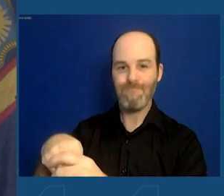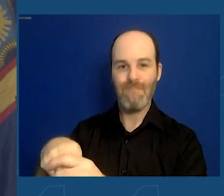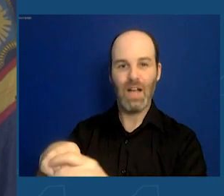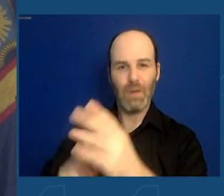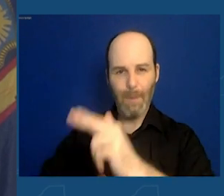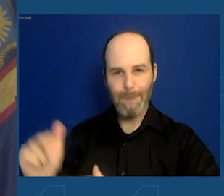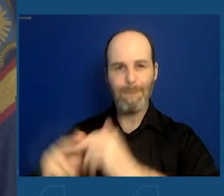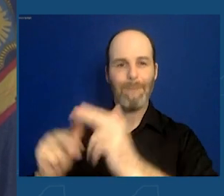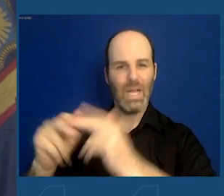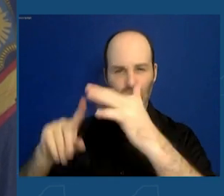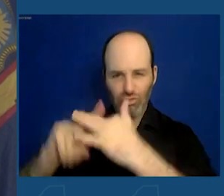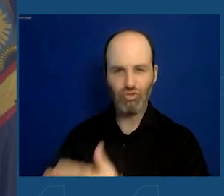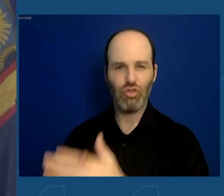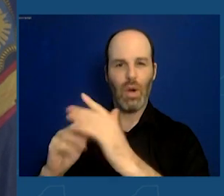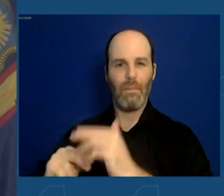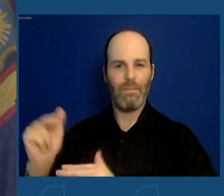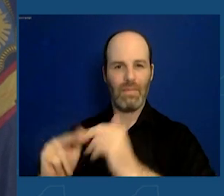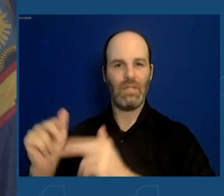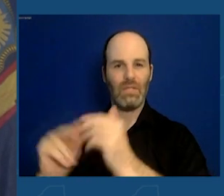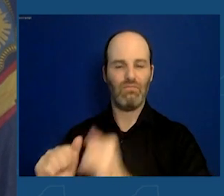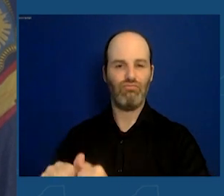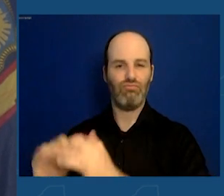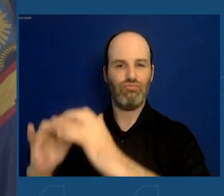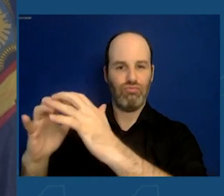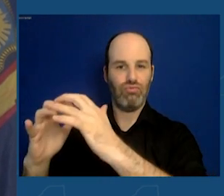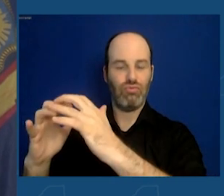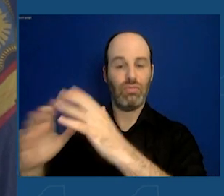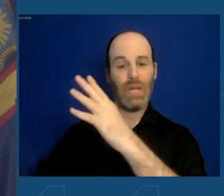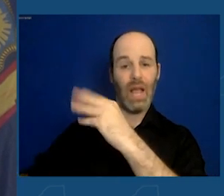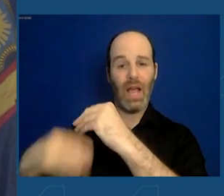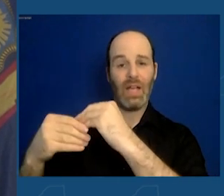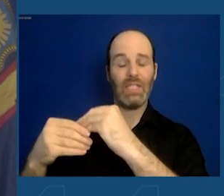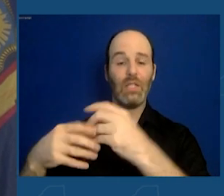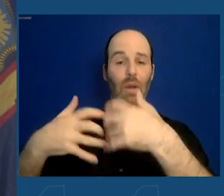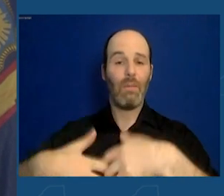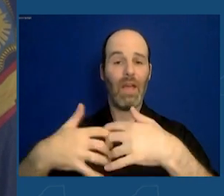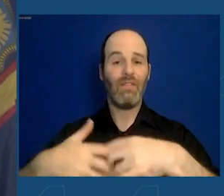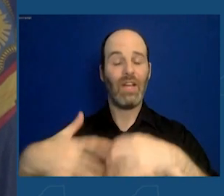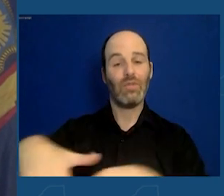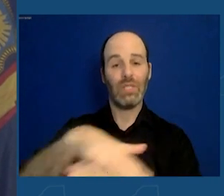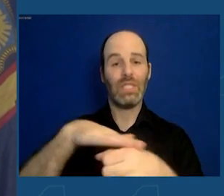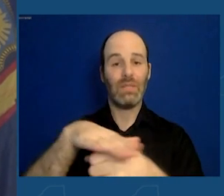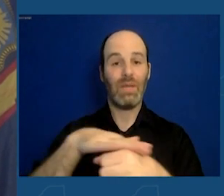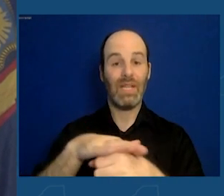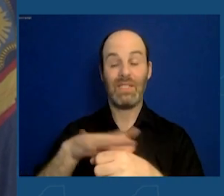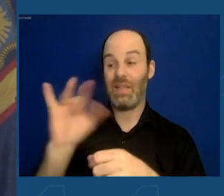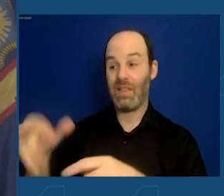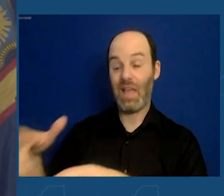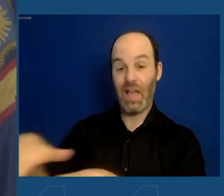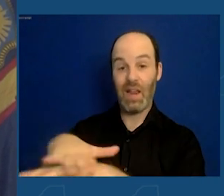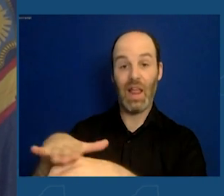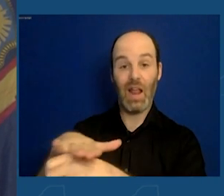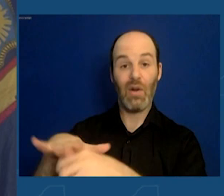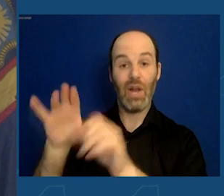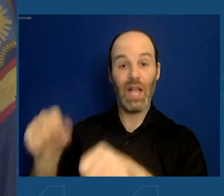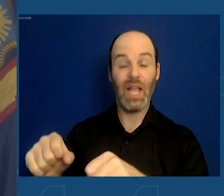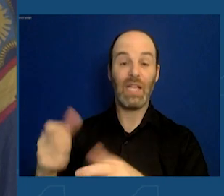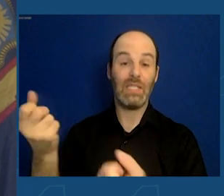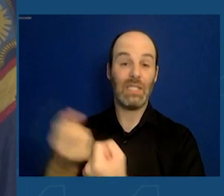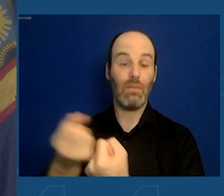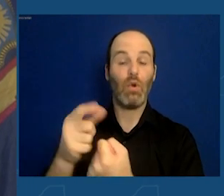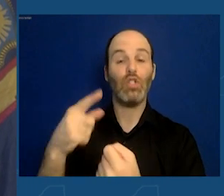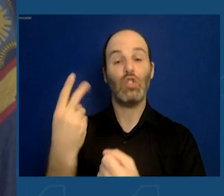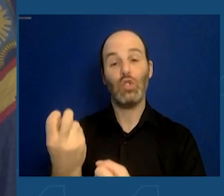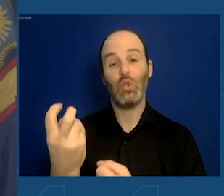begin building additional manufacturing space. That site could support two more fabs,